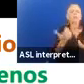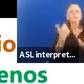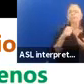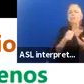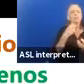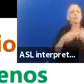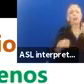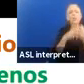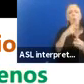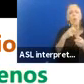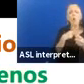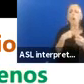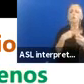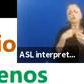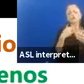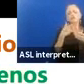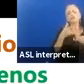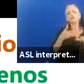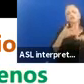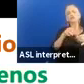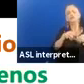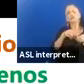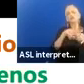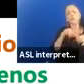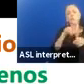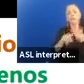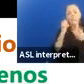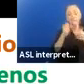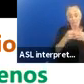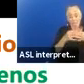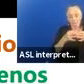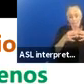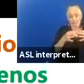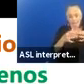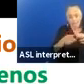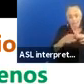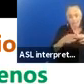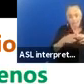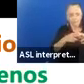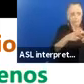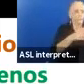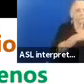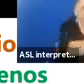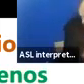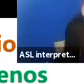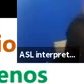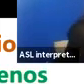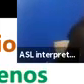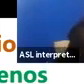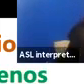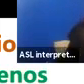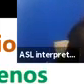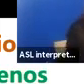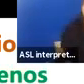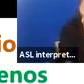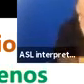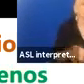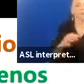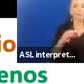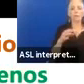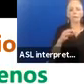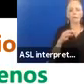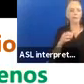trouble. But if I grow out of control, I can transform from a harmless, slow